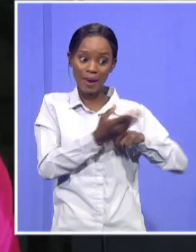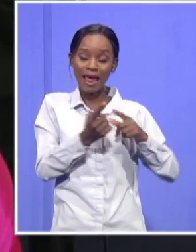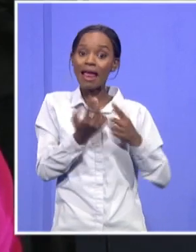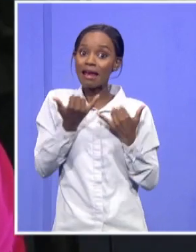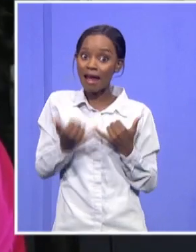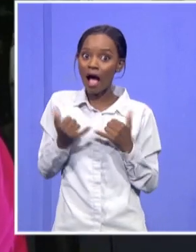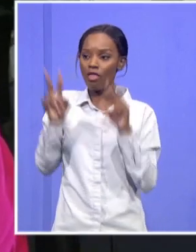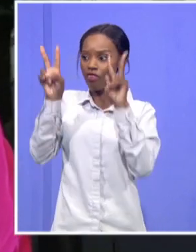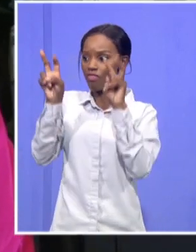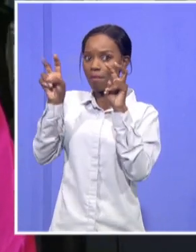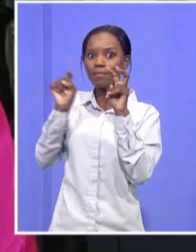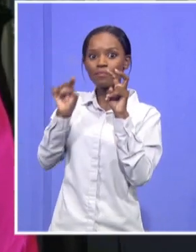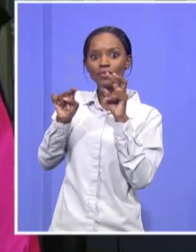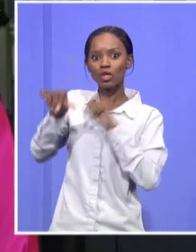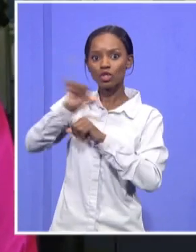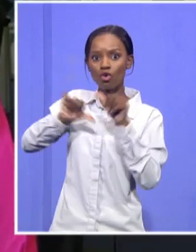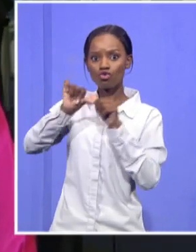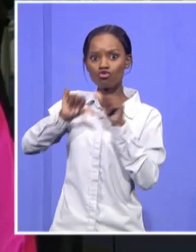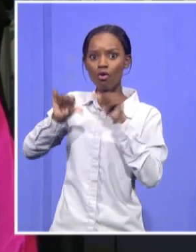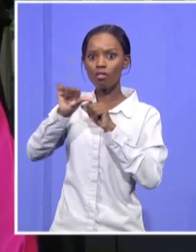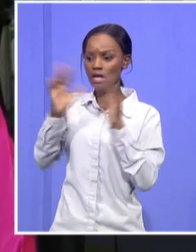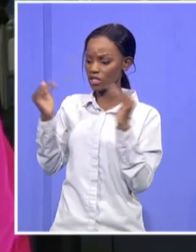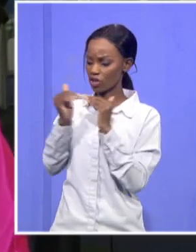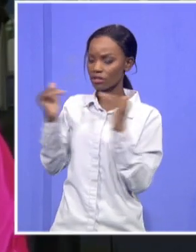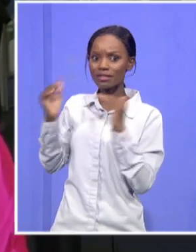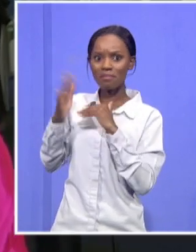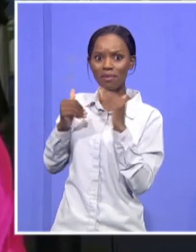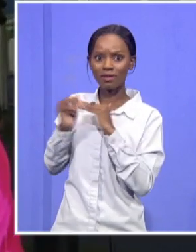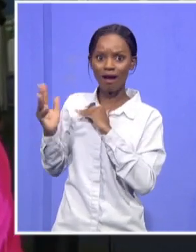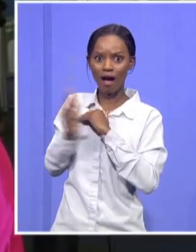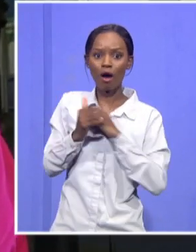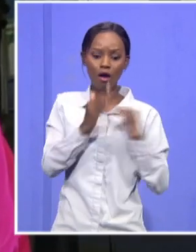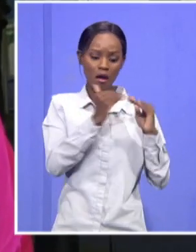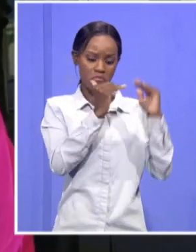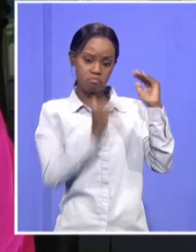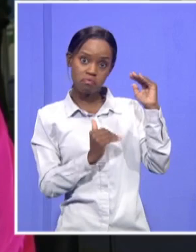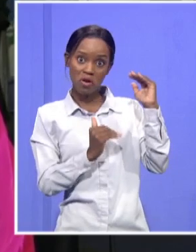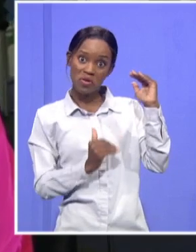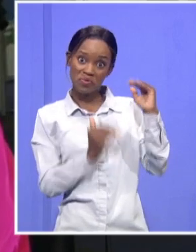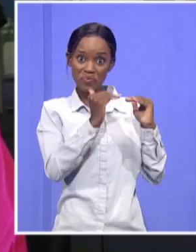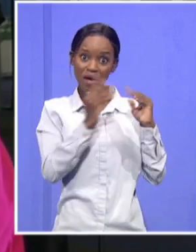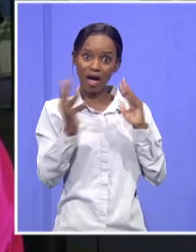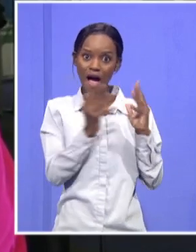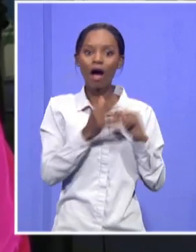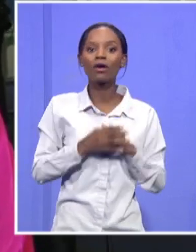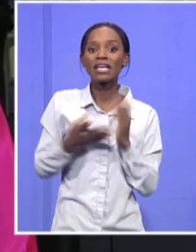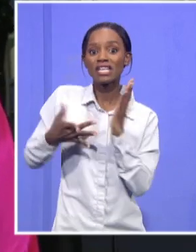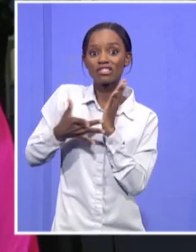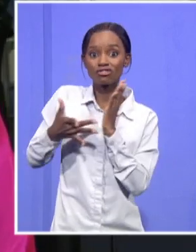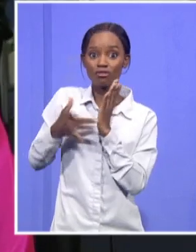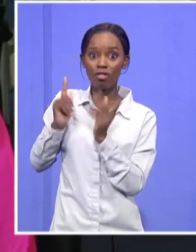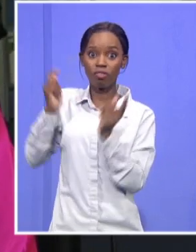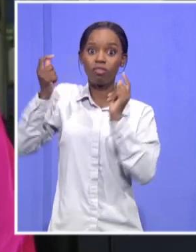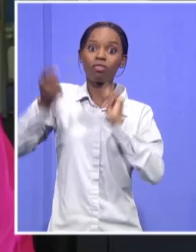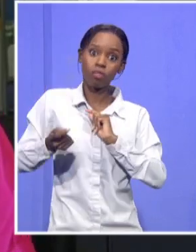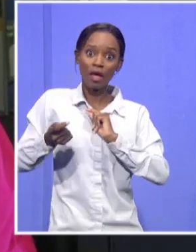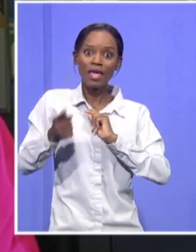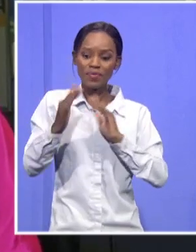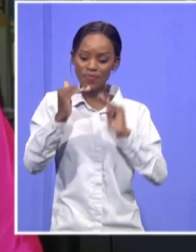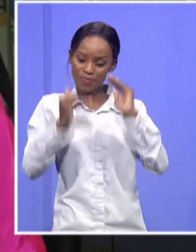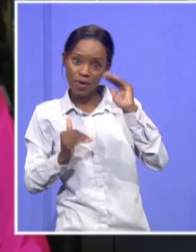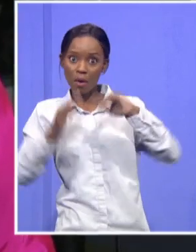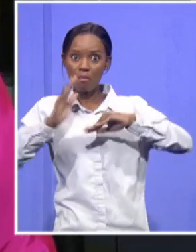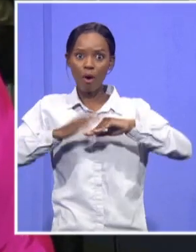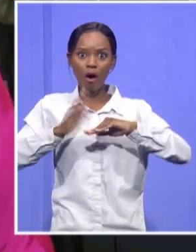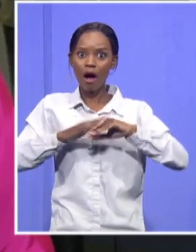social justice, how do we reduce inequalities, how do we ensure that the digital transformation does produce more inequalities, how do we